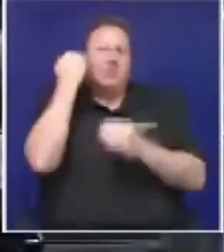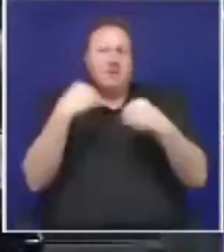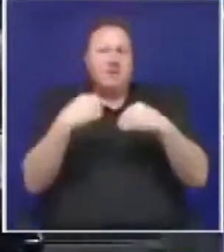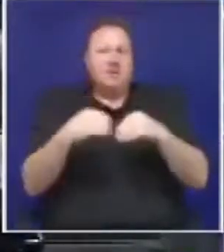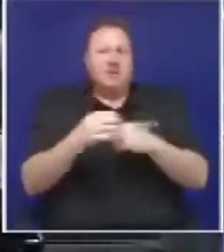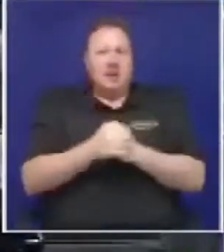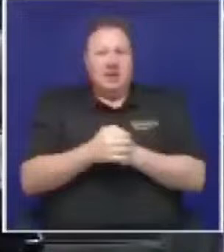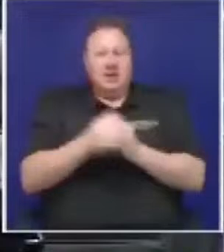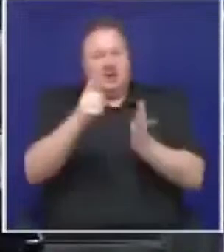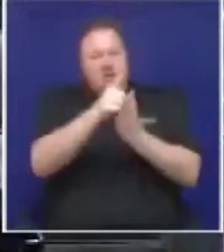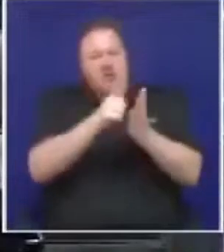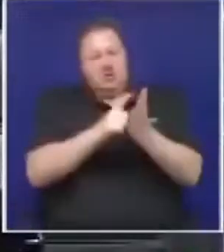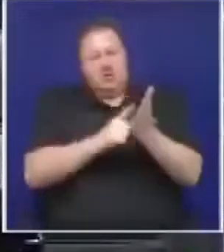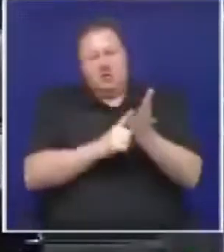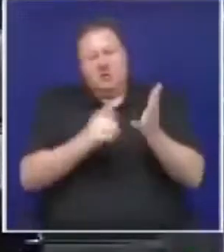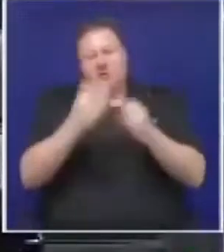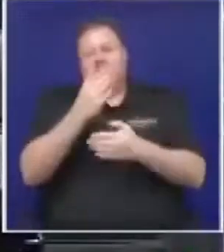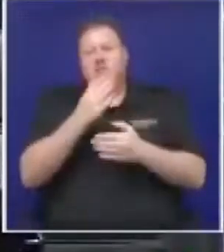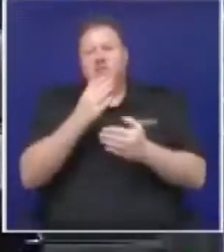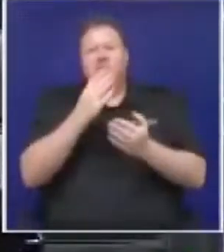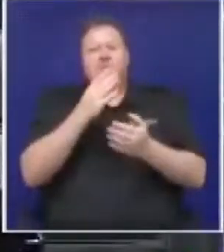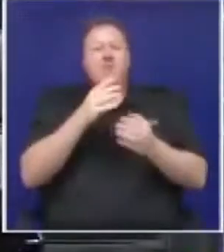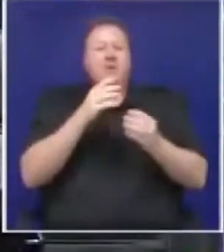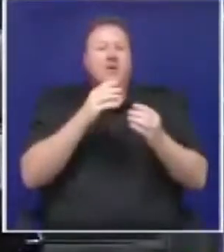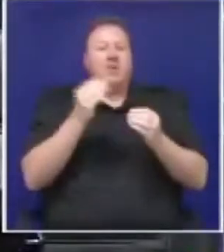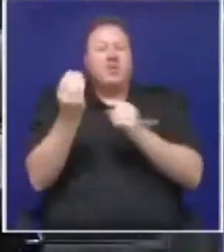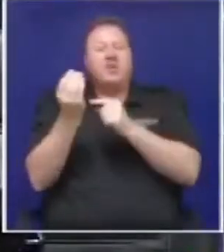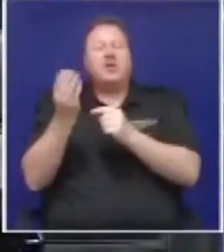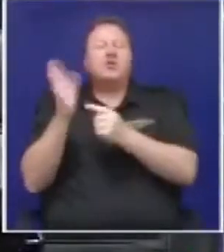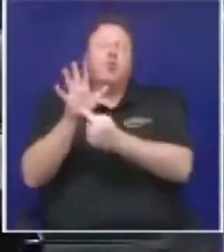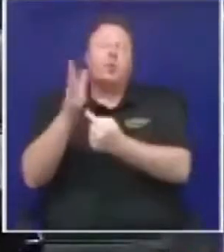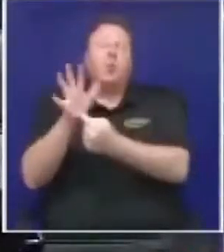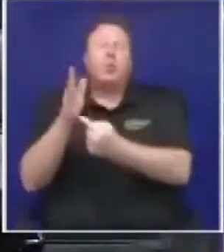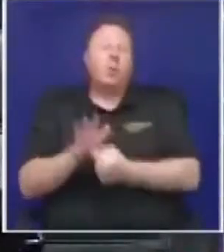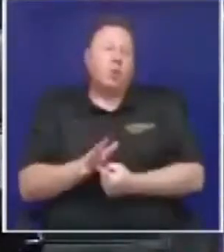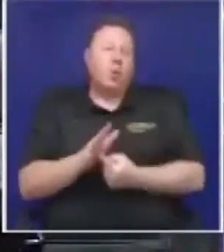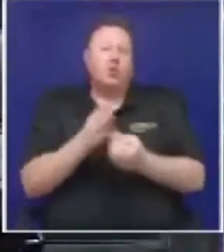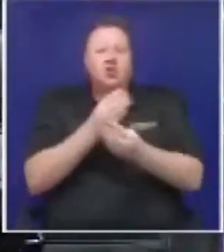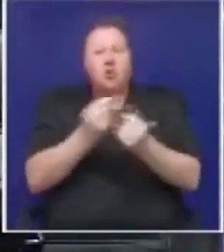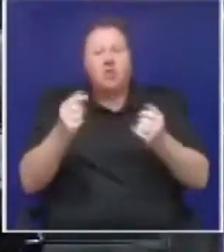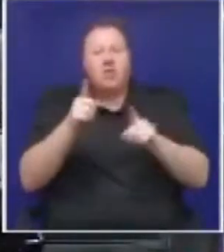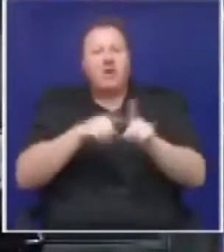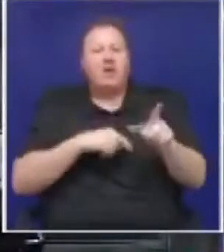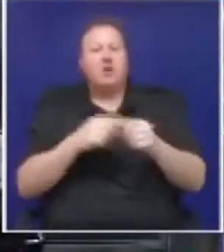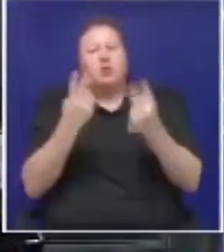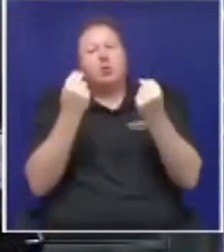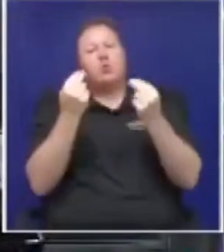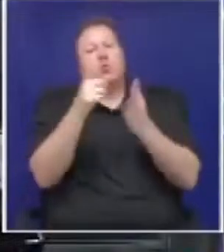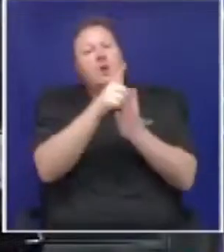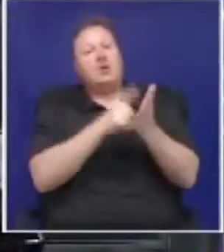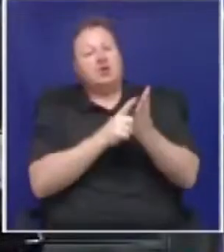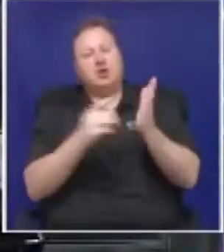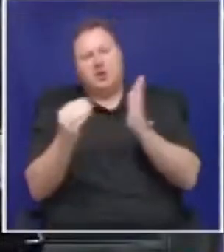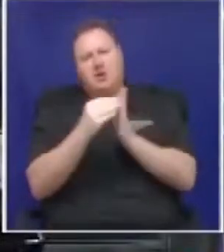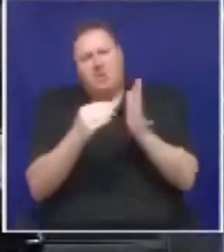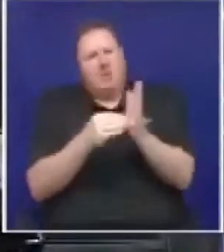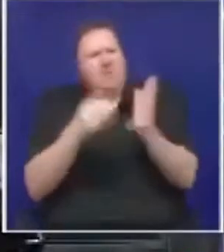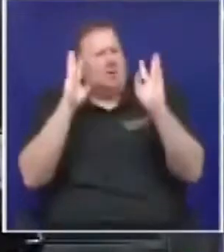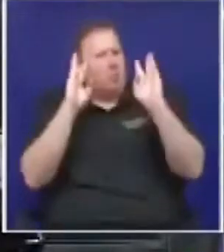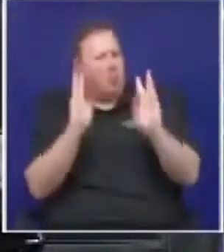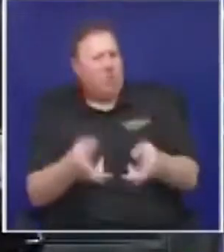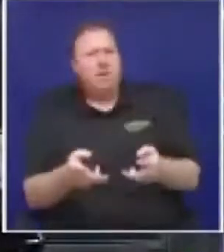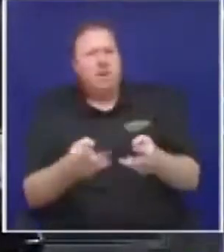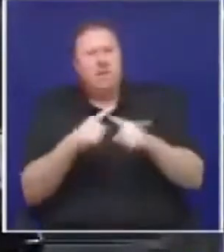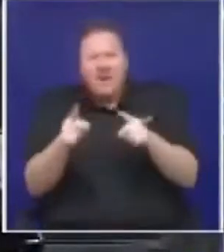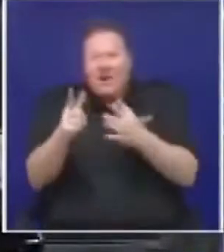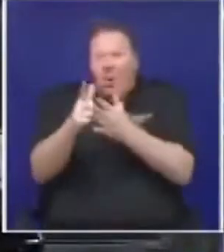legislative items you mentioned concretely resolve these failures? And why should South Africans believe that new legislation will be implemented effectively when